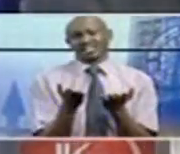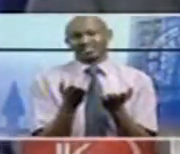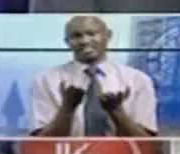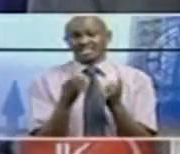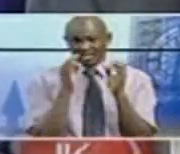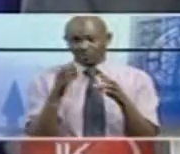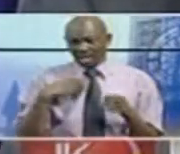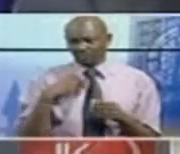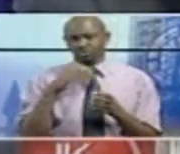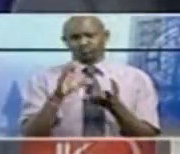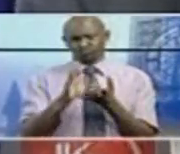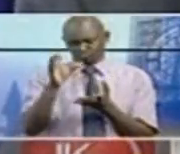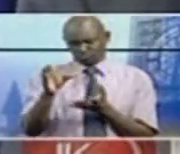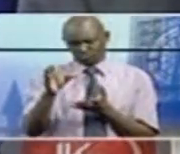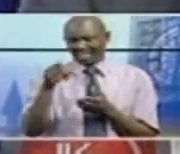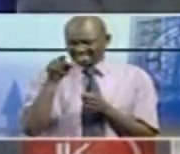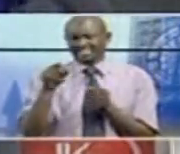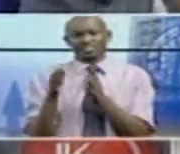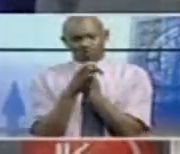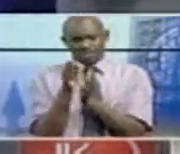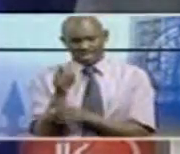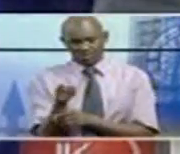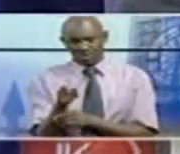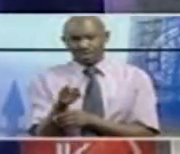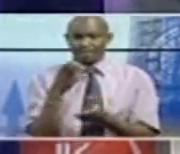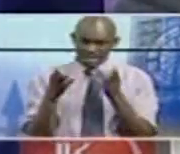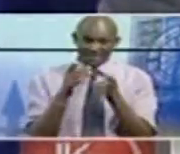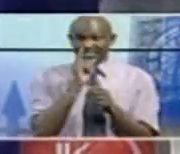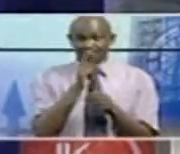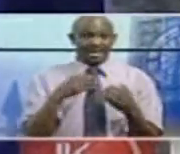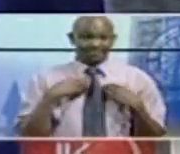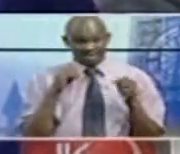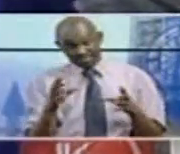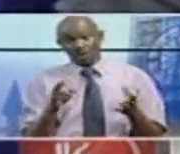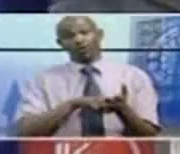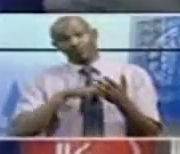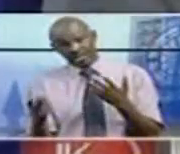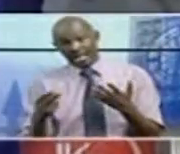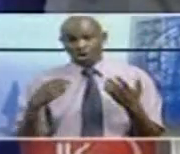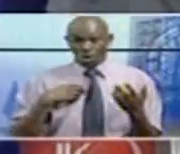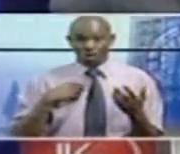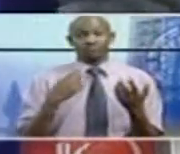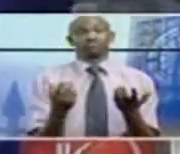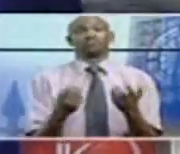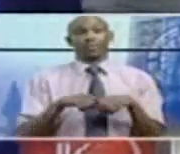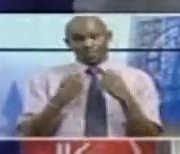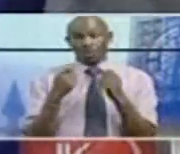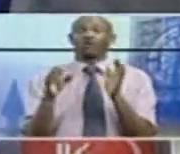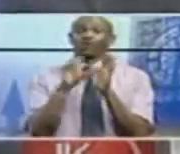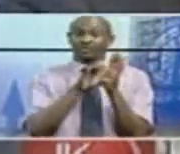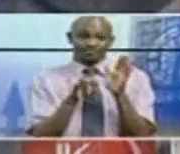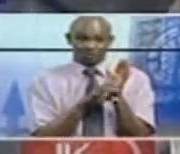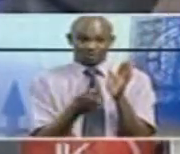if we are to subject that matter of either indiscipline or failure or contravention of the